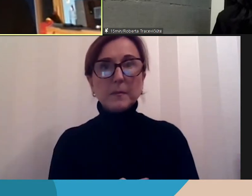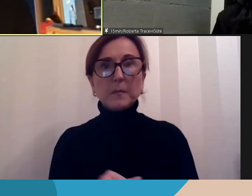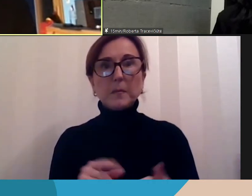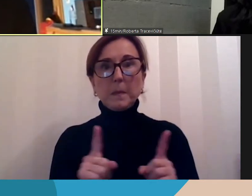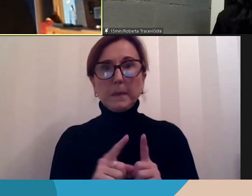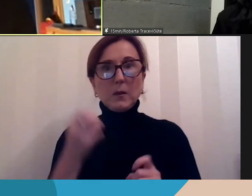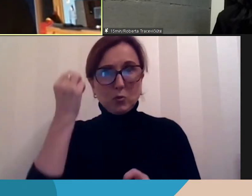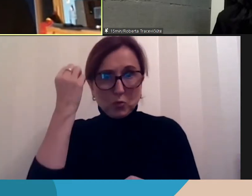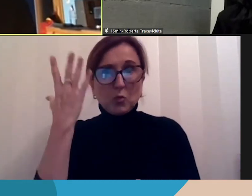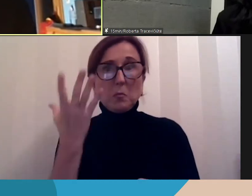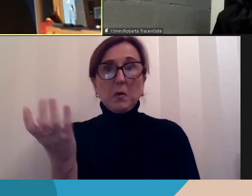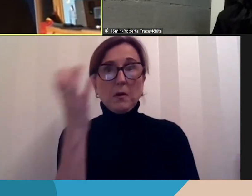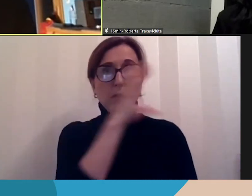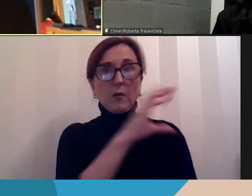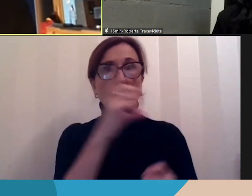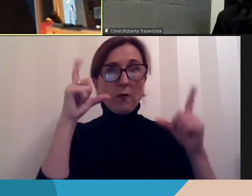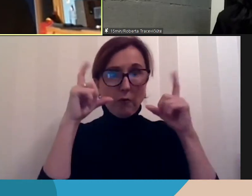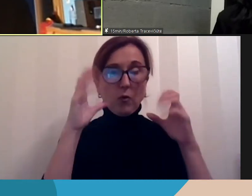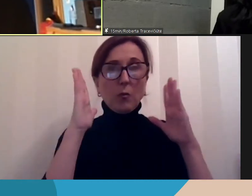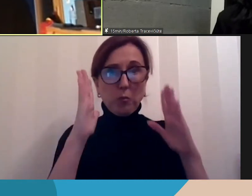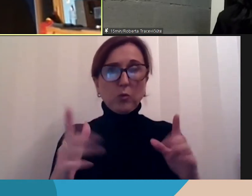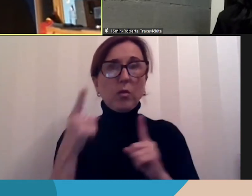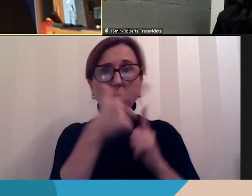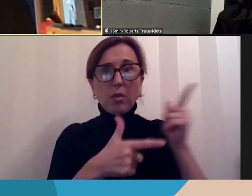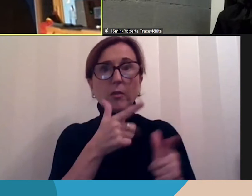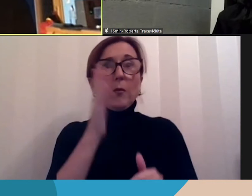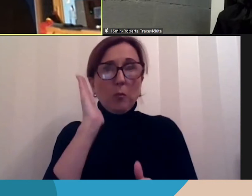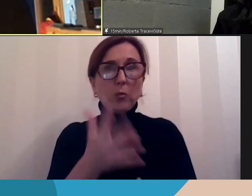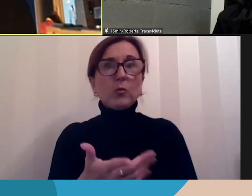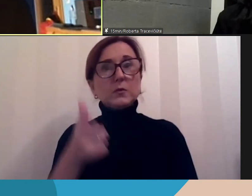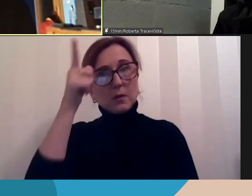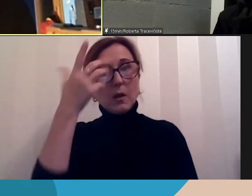ourselves guilty for posting those pictures.